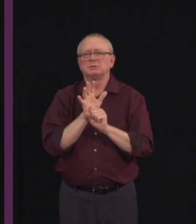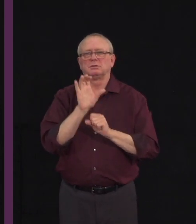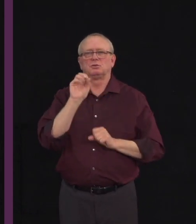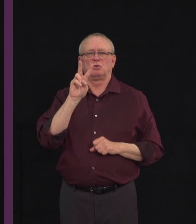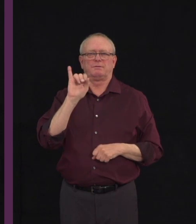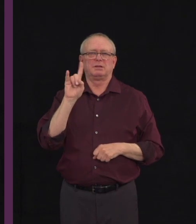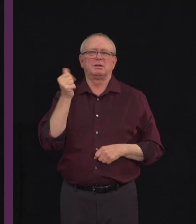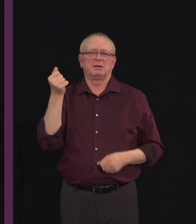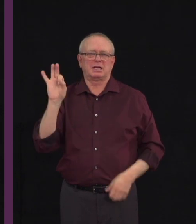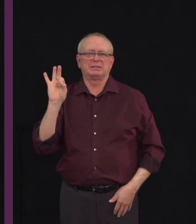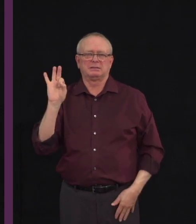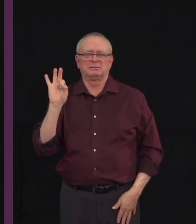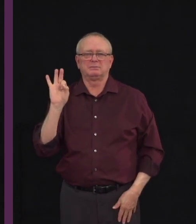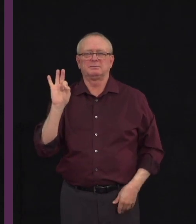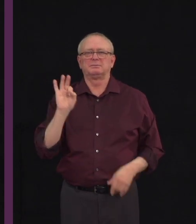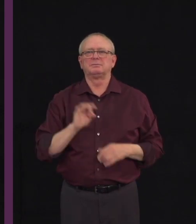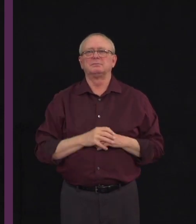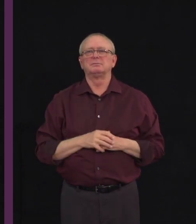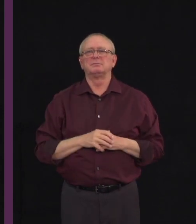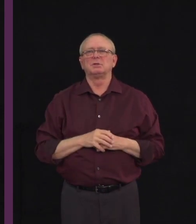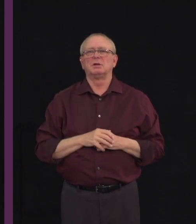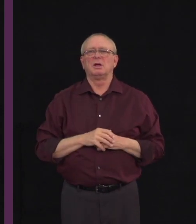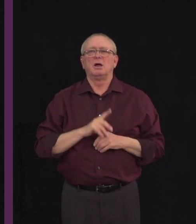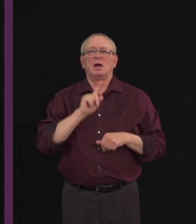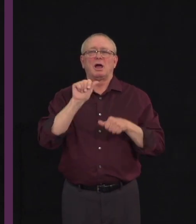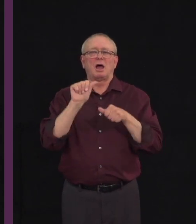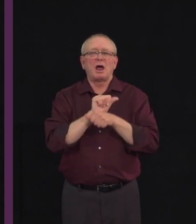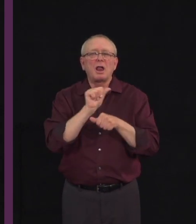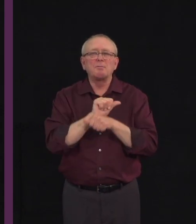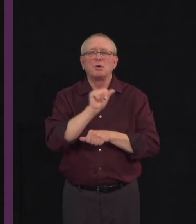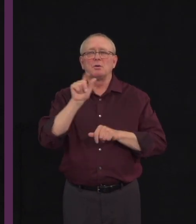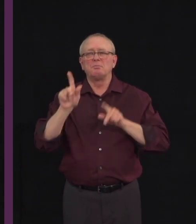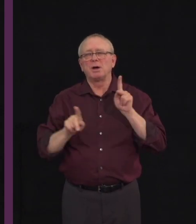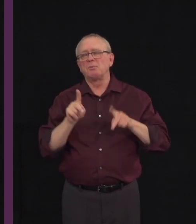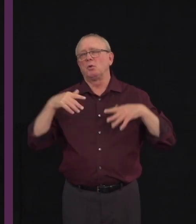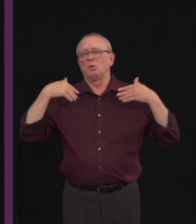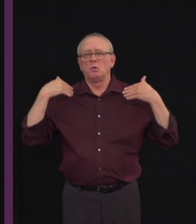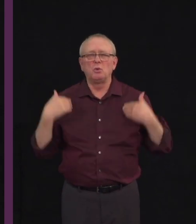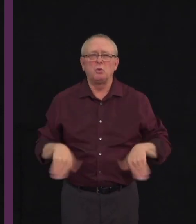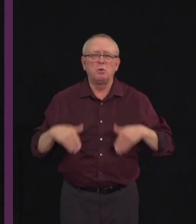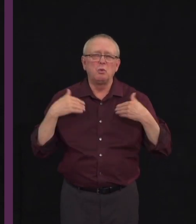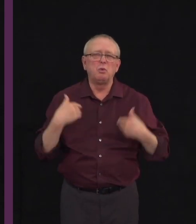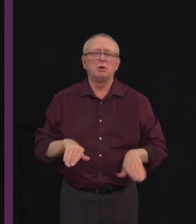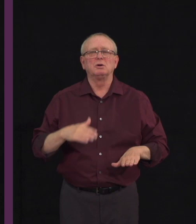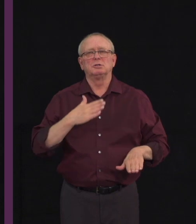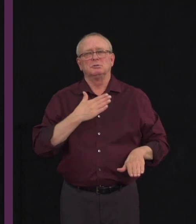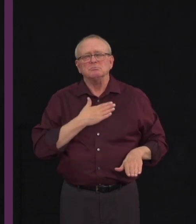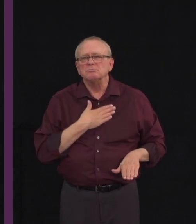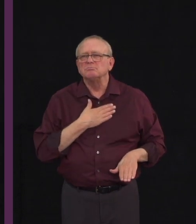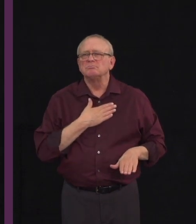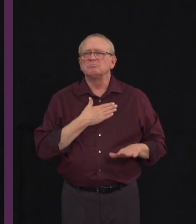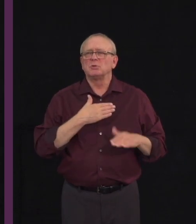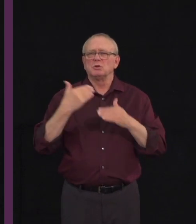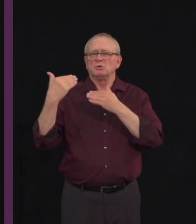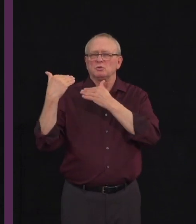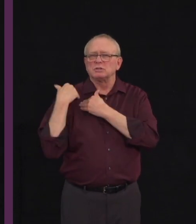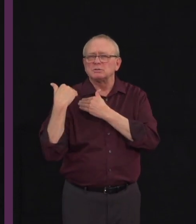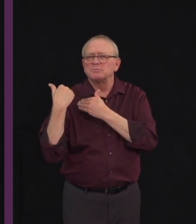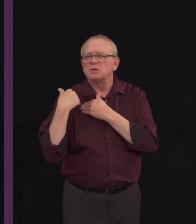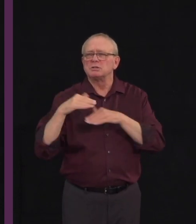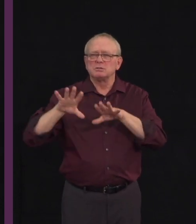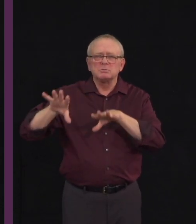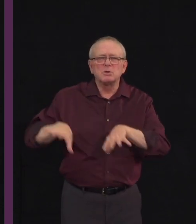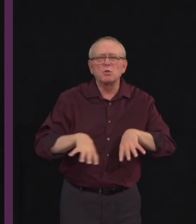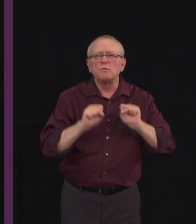have demonstrated a tremendous level of both personal and civic responsibility in the face of something that we've never